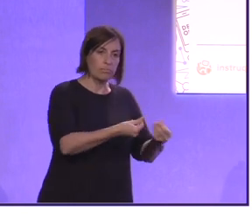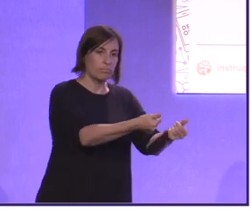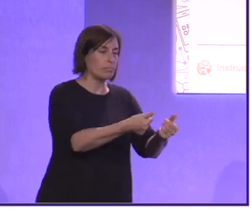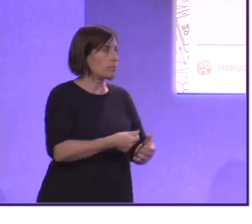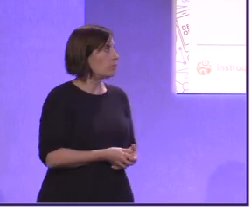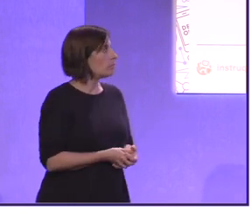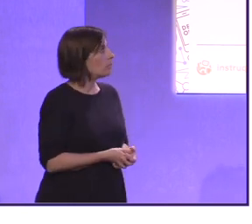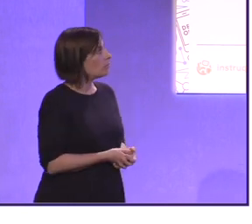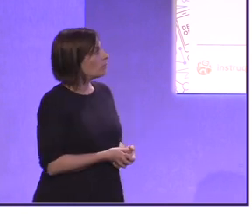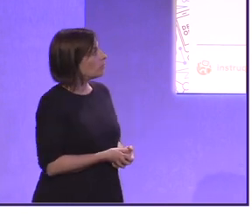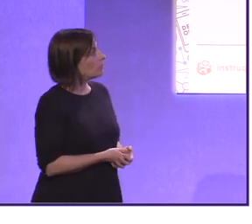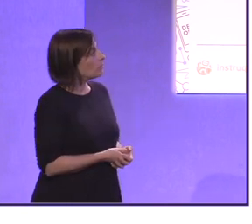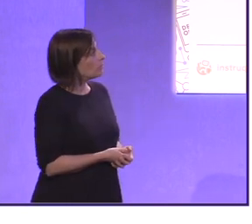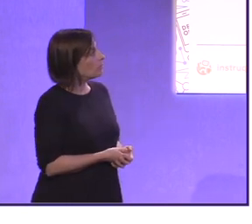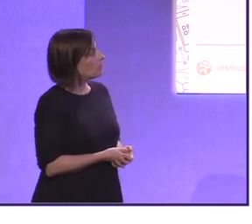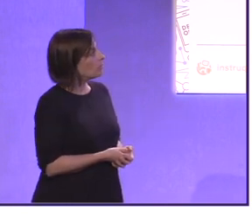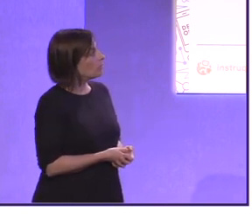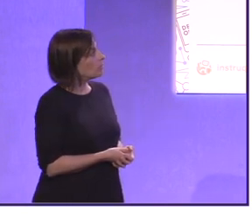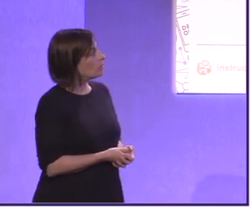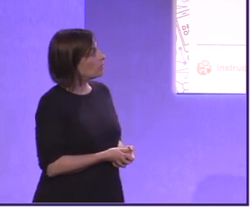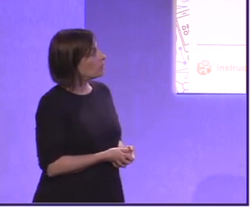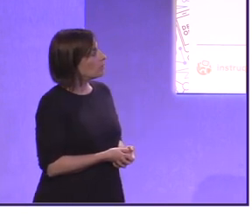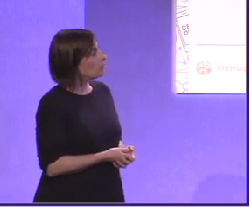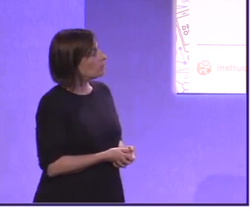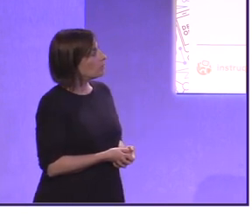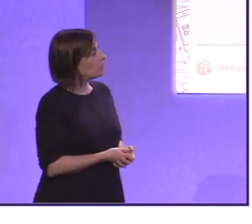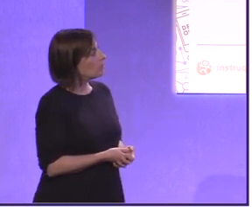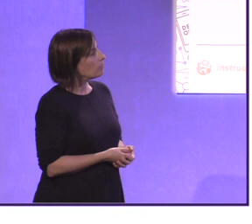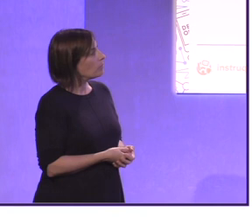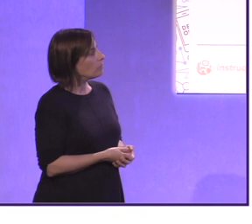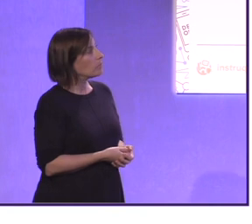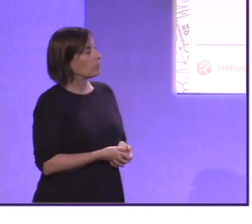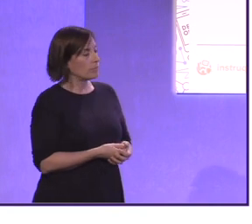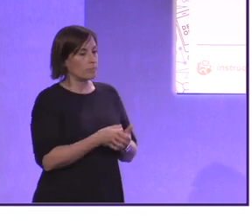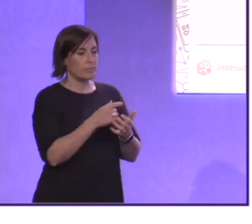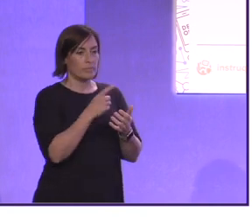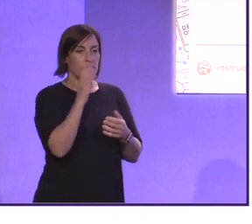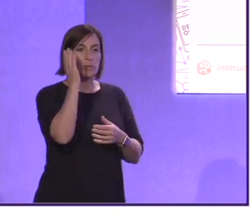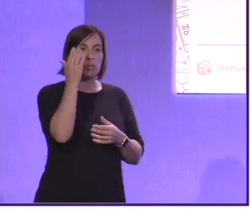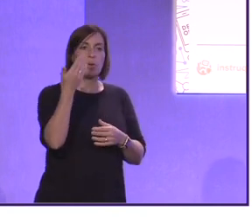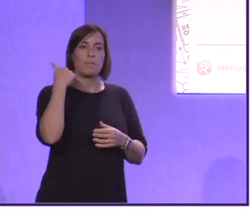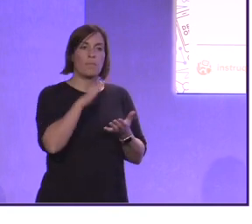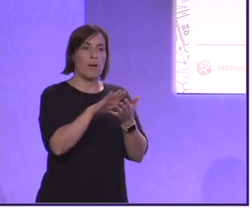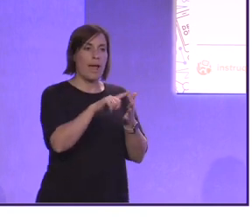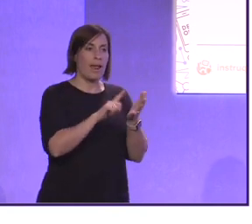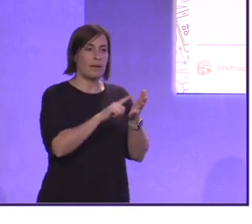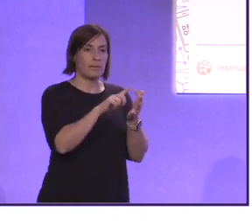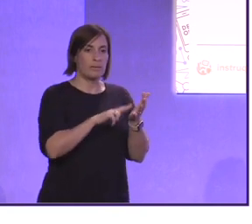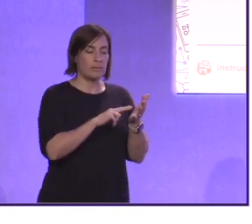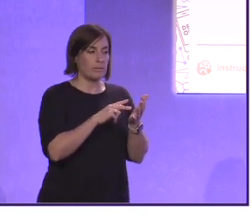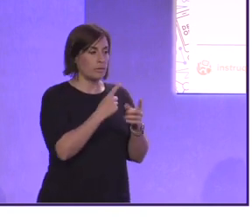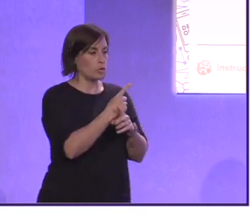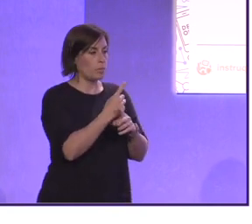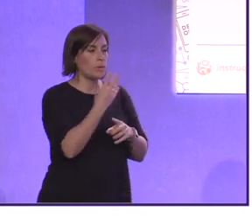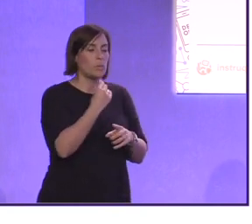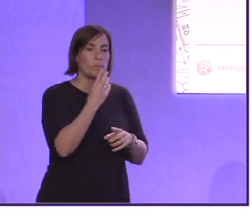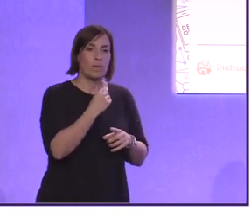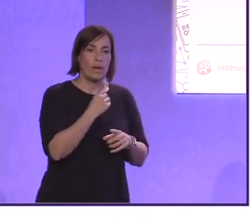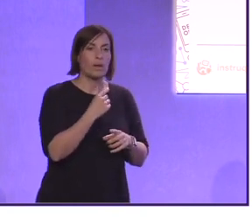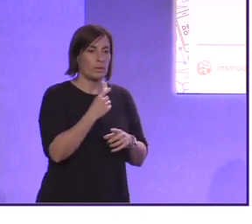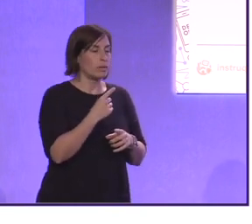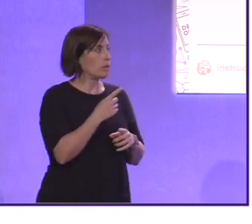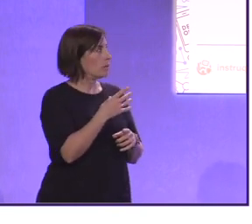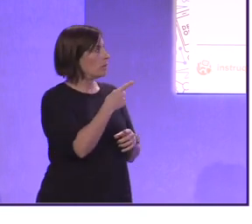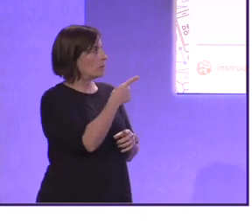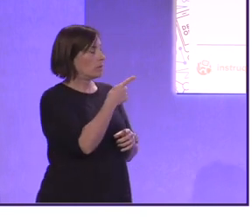then the second aspect, which is which was also covered in Helen's talk a little bit earlier, is about being user-centric. So we need to understand who our